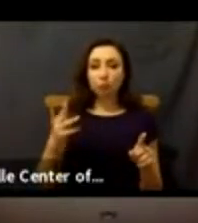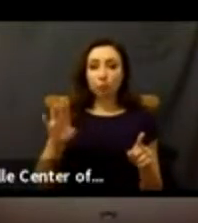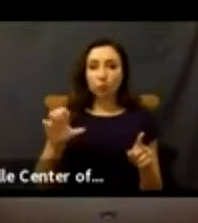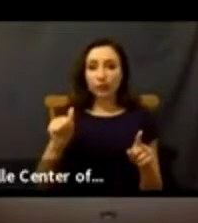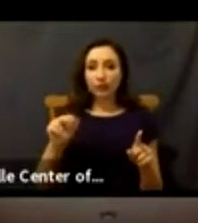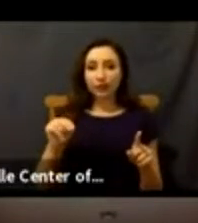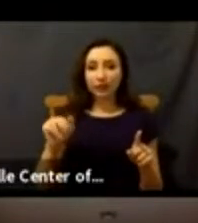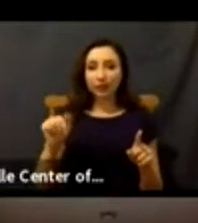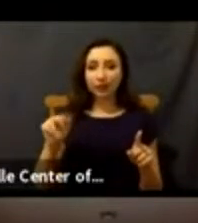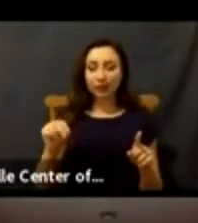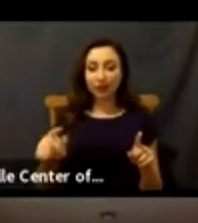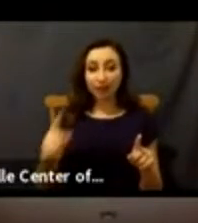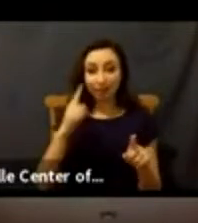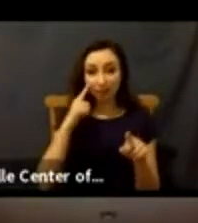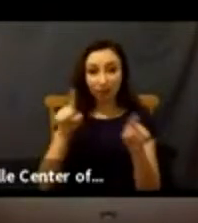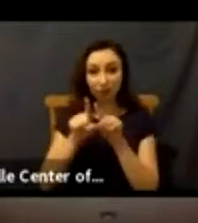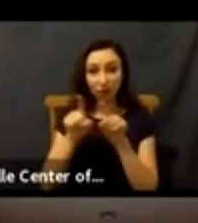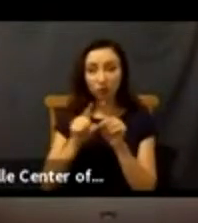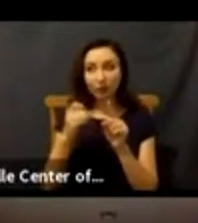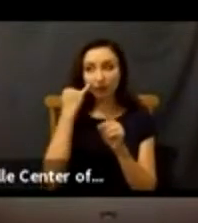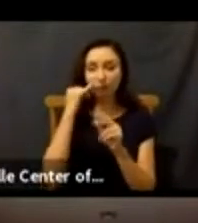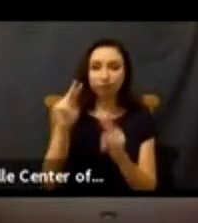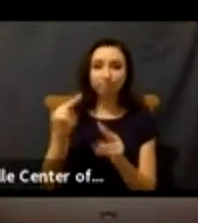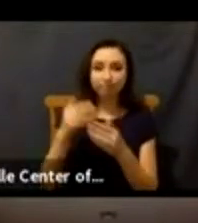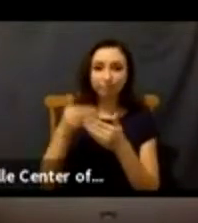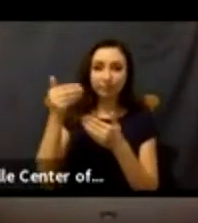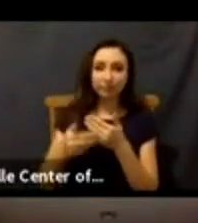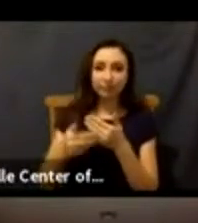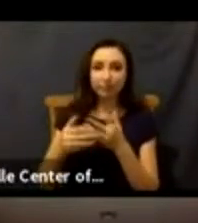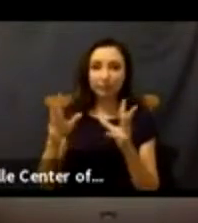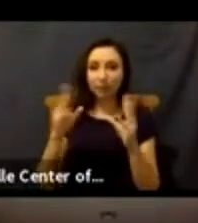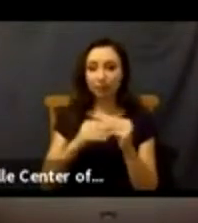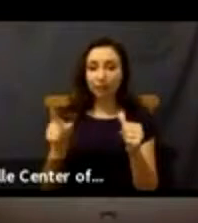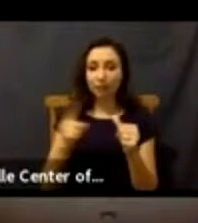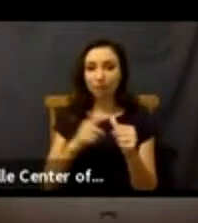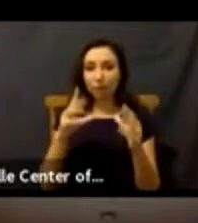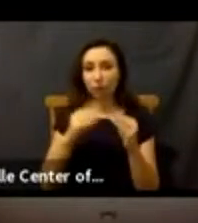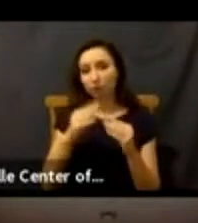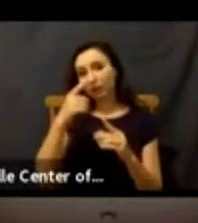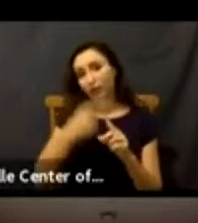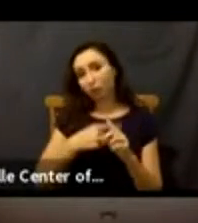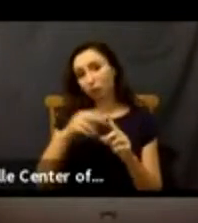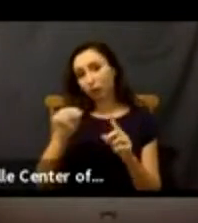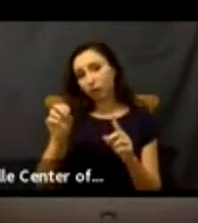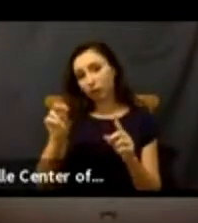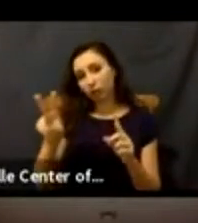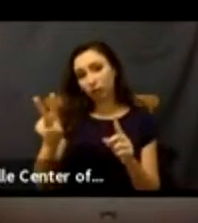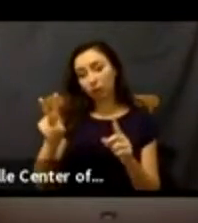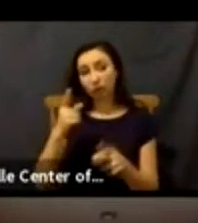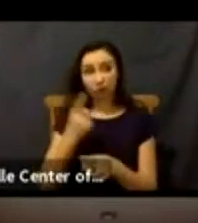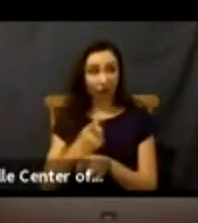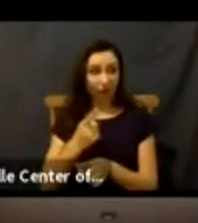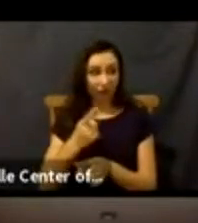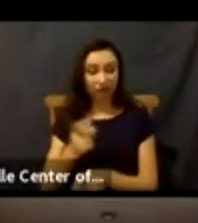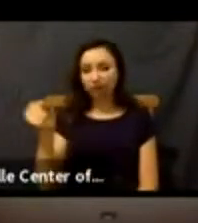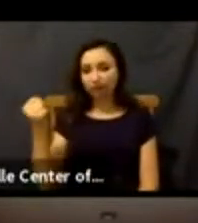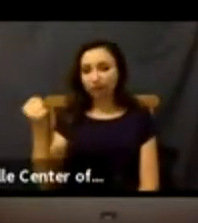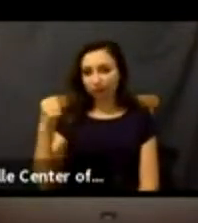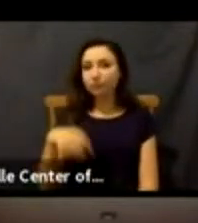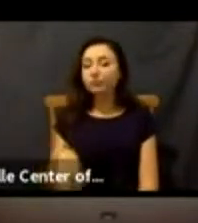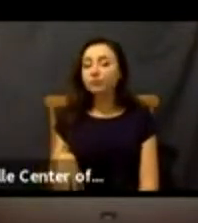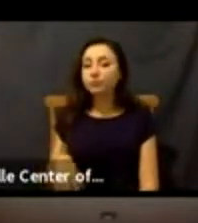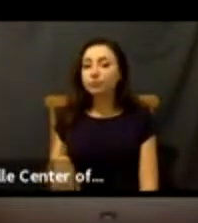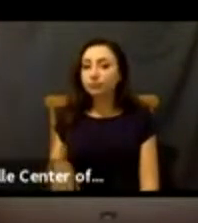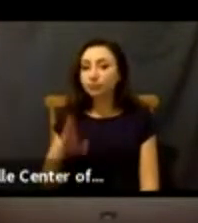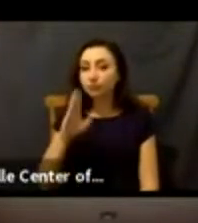in thinking about our next meeting, which is our first meeting of the month of November, right? Yes. So we